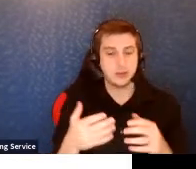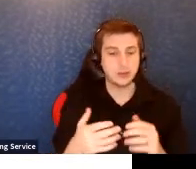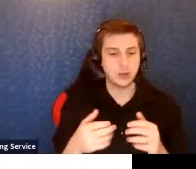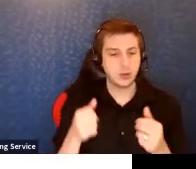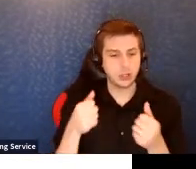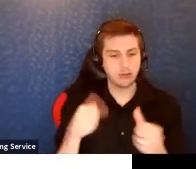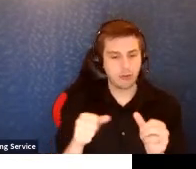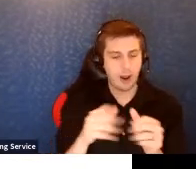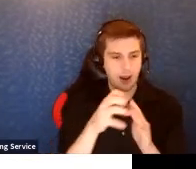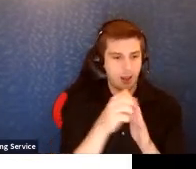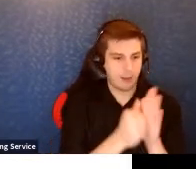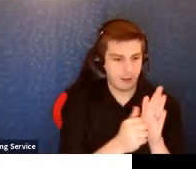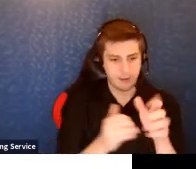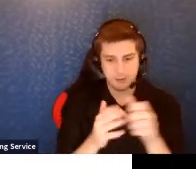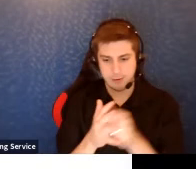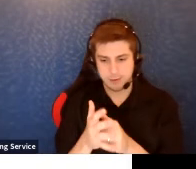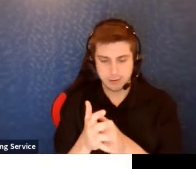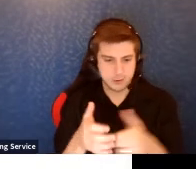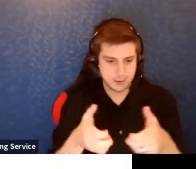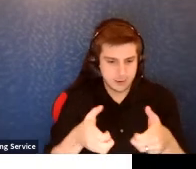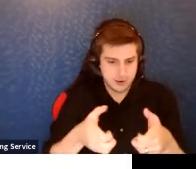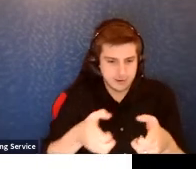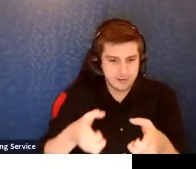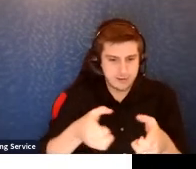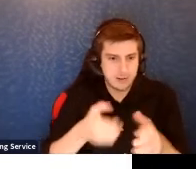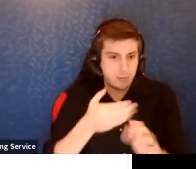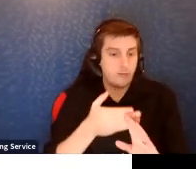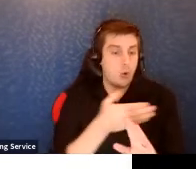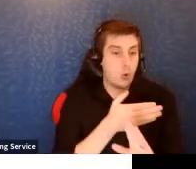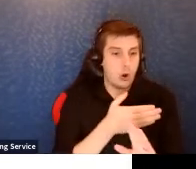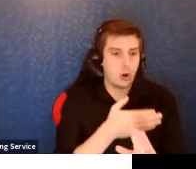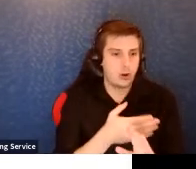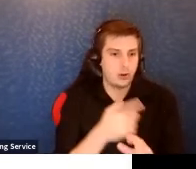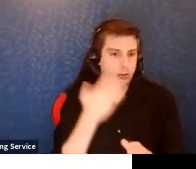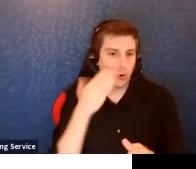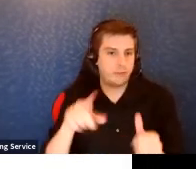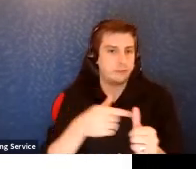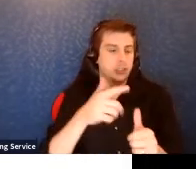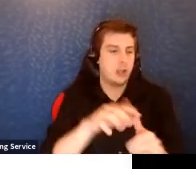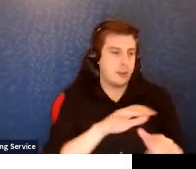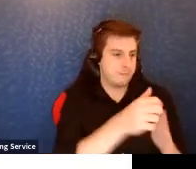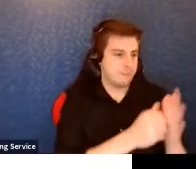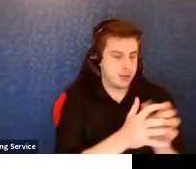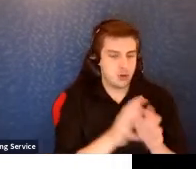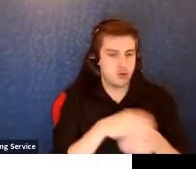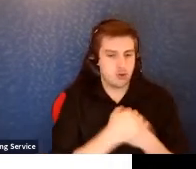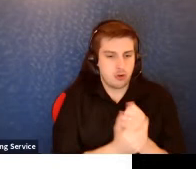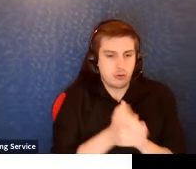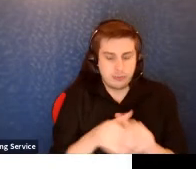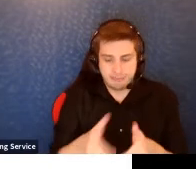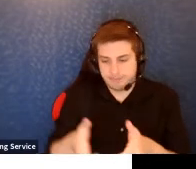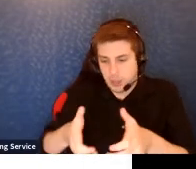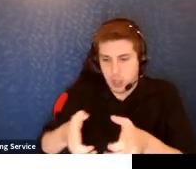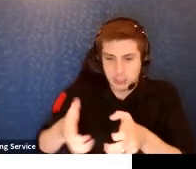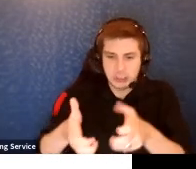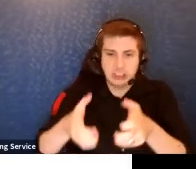tryout before you get to the field. You never know what challenges you may have to overcome. Now, also